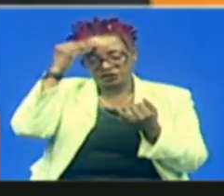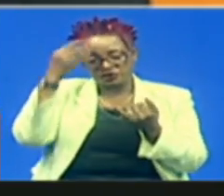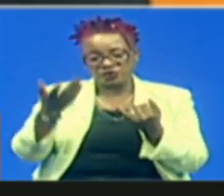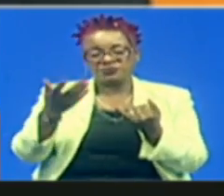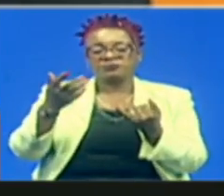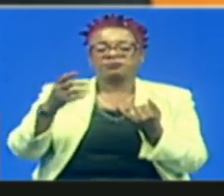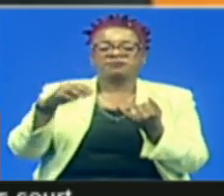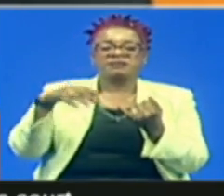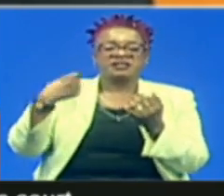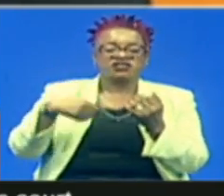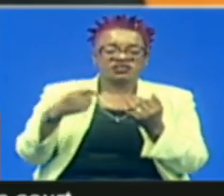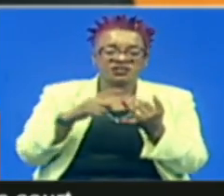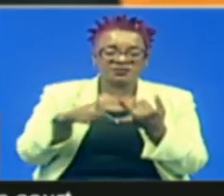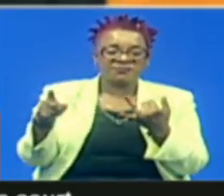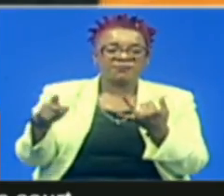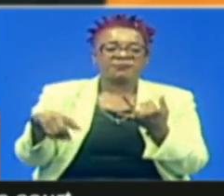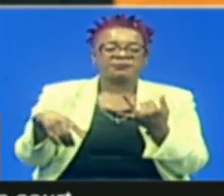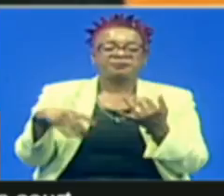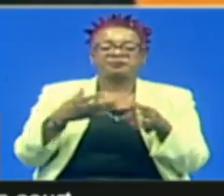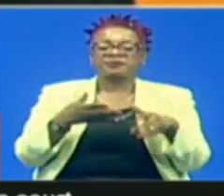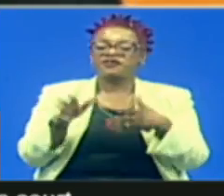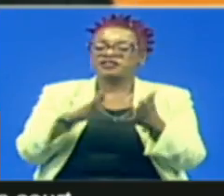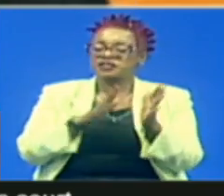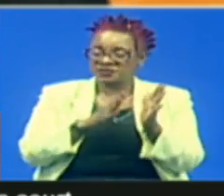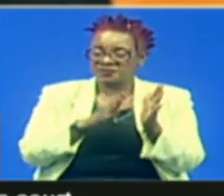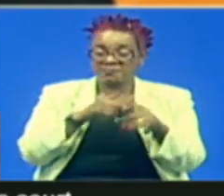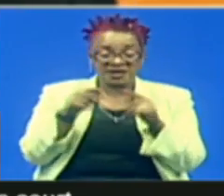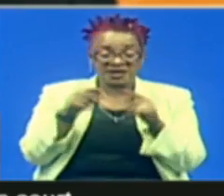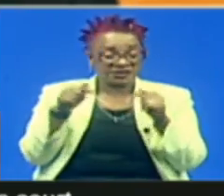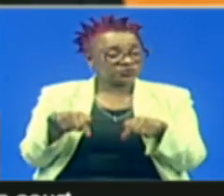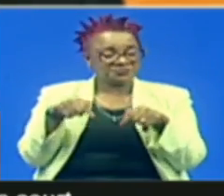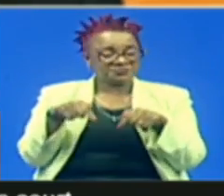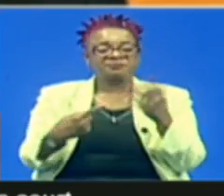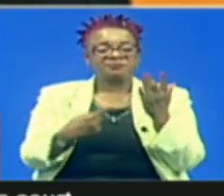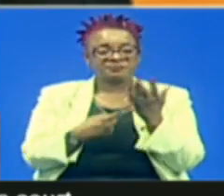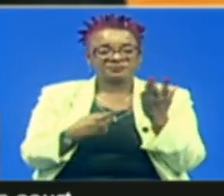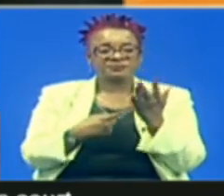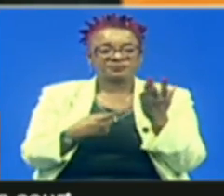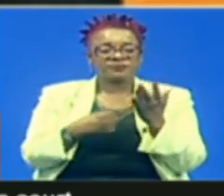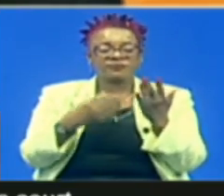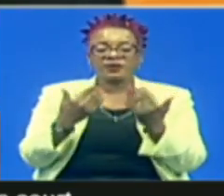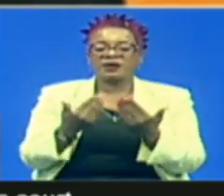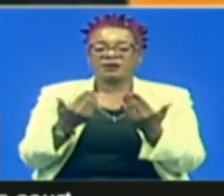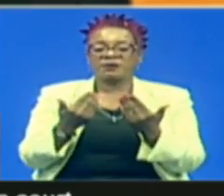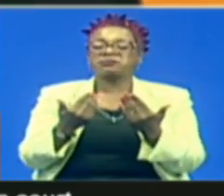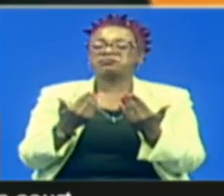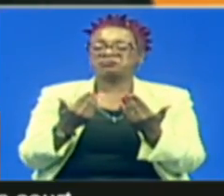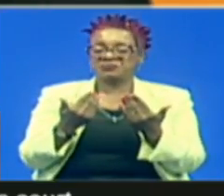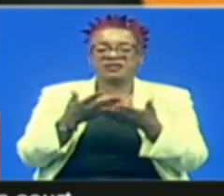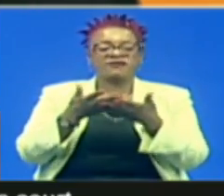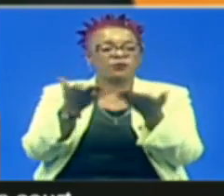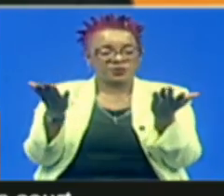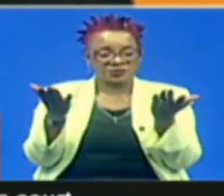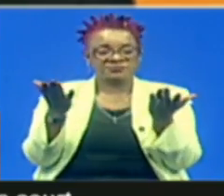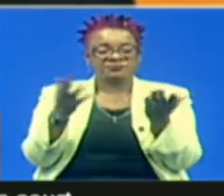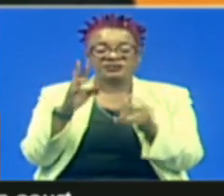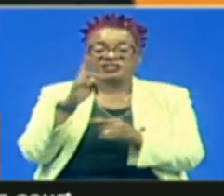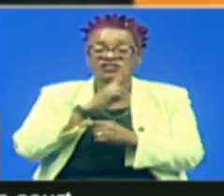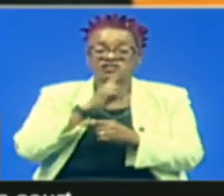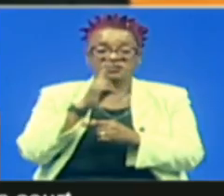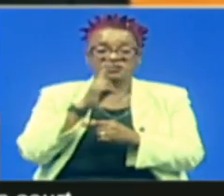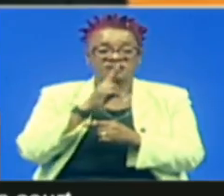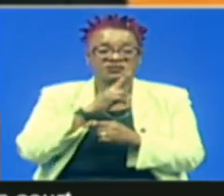industry, infrastructure, right? Today, technology is going to transform all of those things. So the risk is